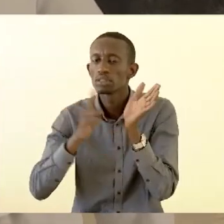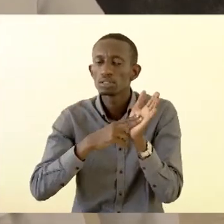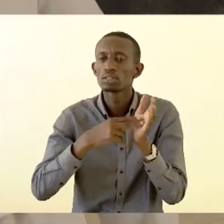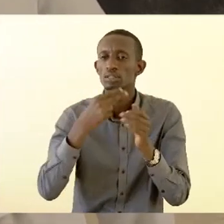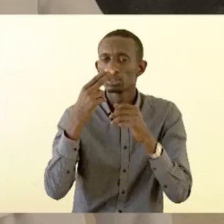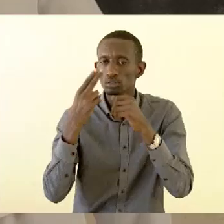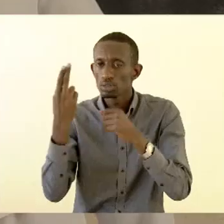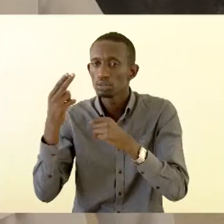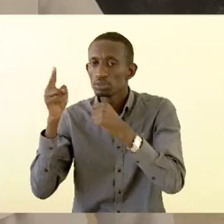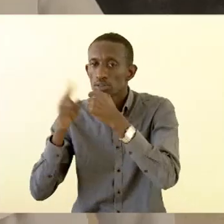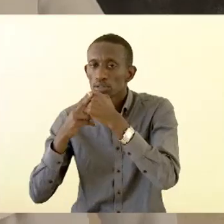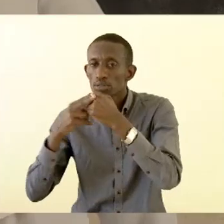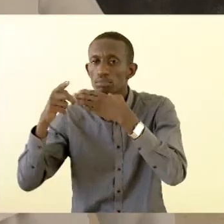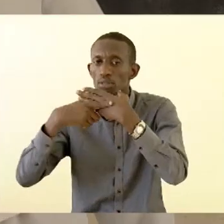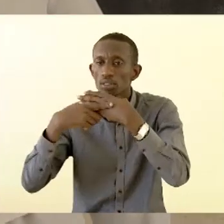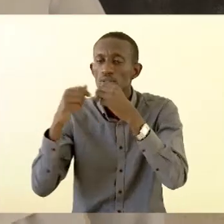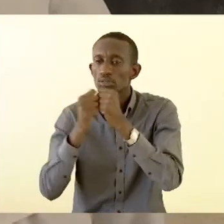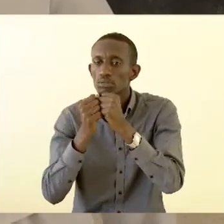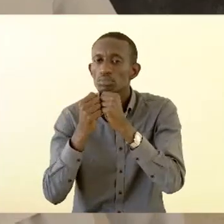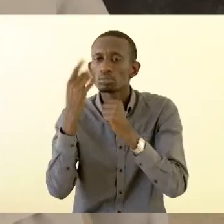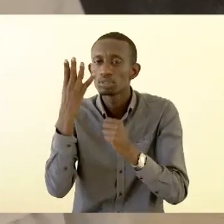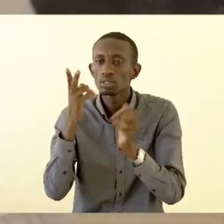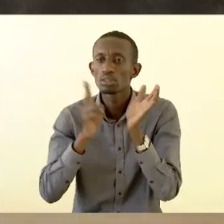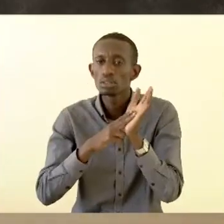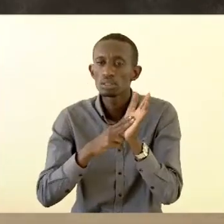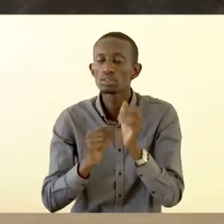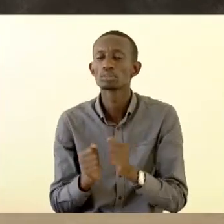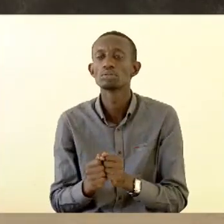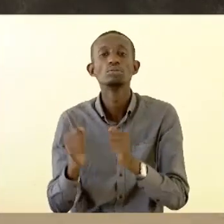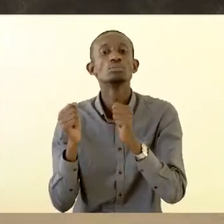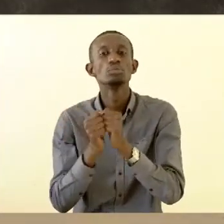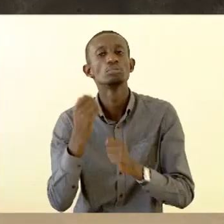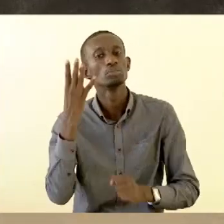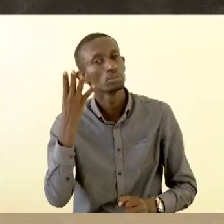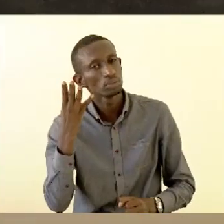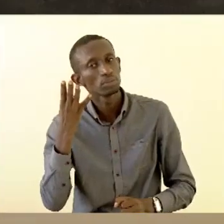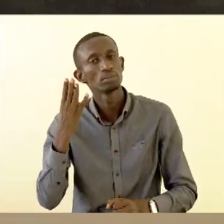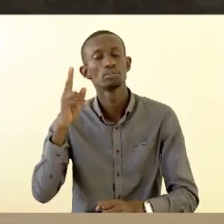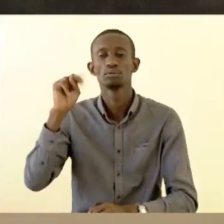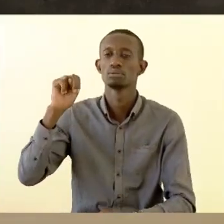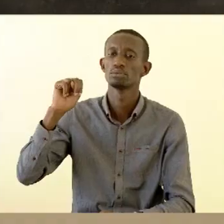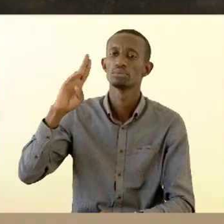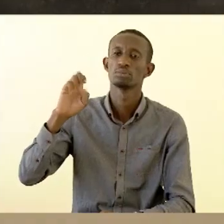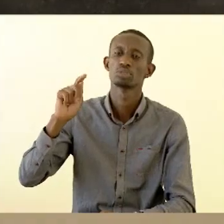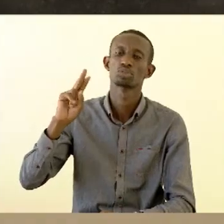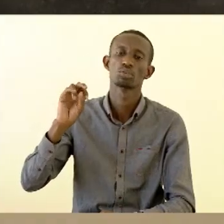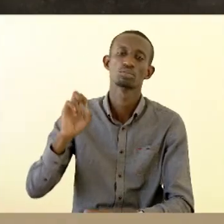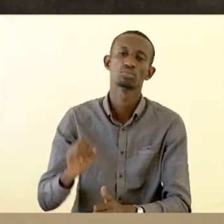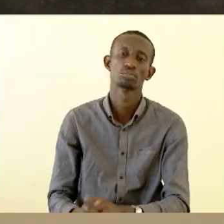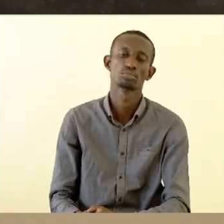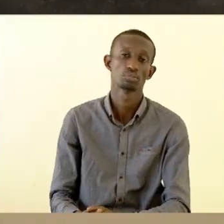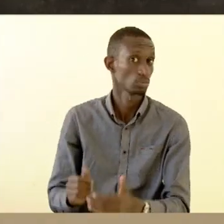which gives 14. So we have 14 neutrons. And as